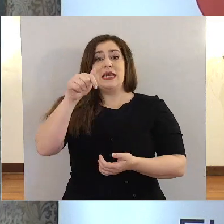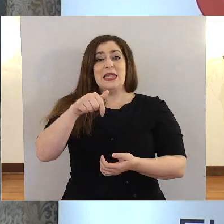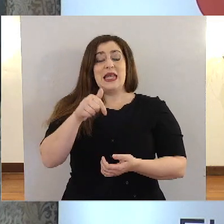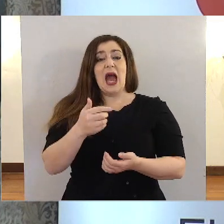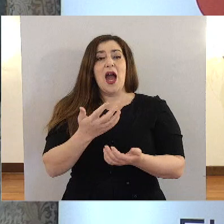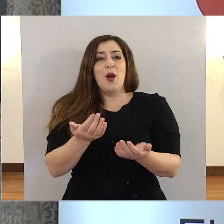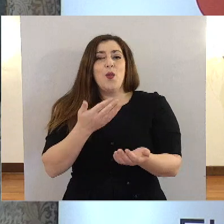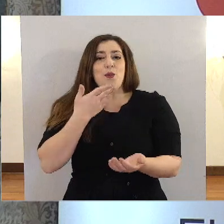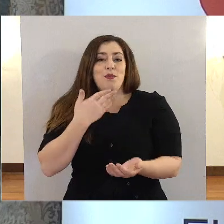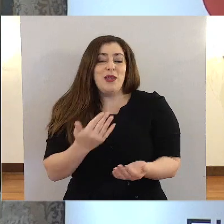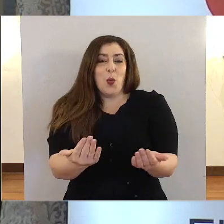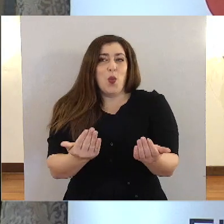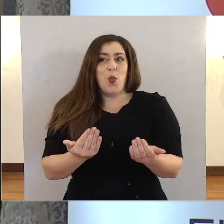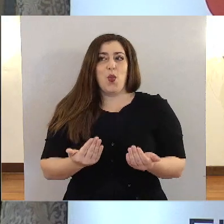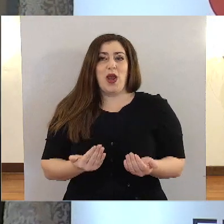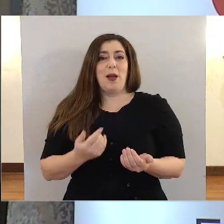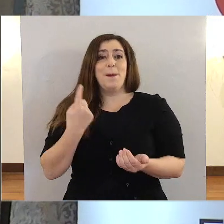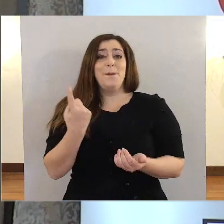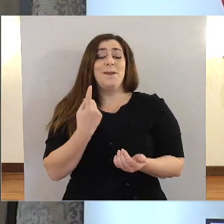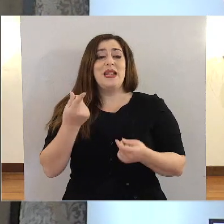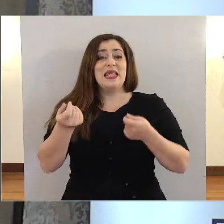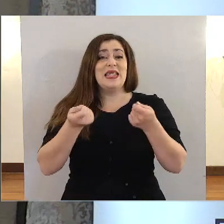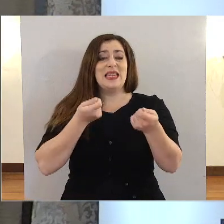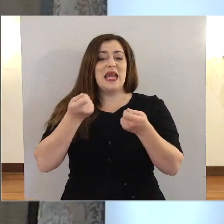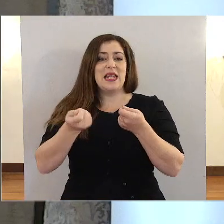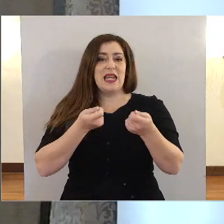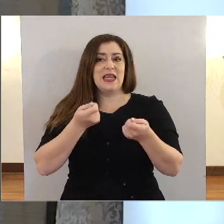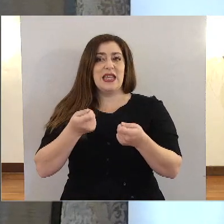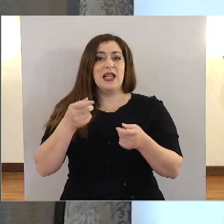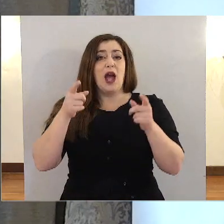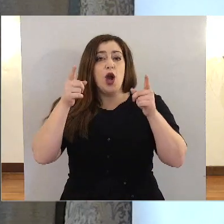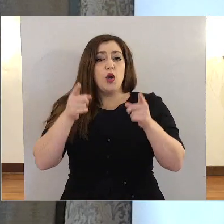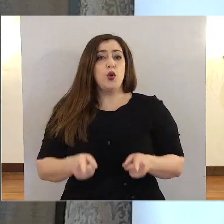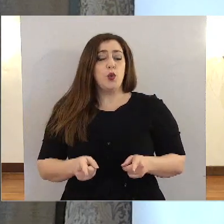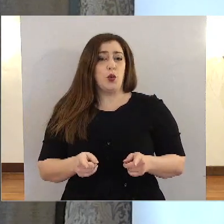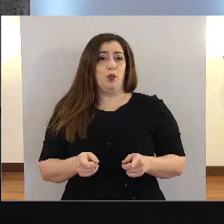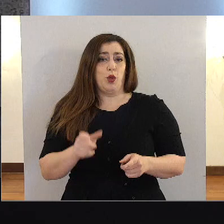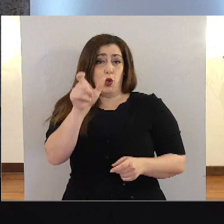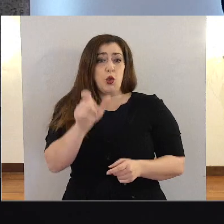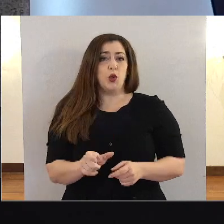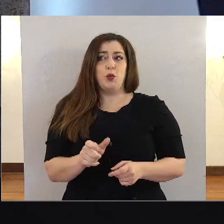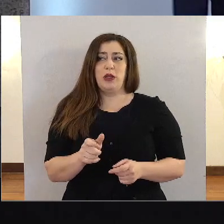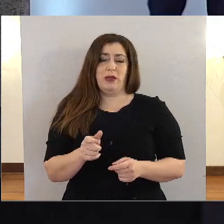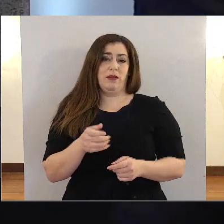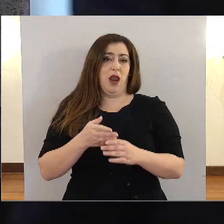morning in person, the Director of the Human Rights Directorate, Mr. Michael Camilleri.